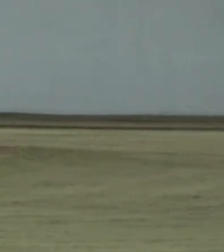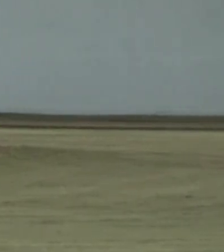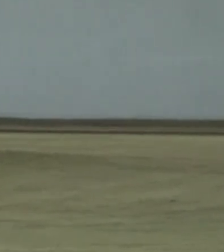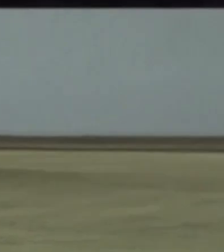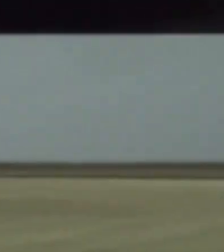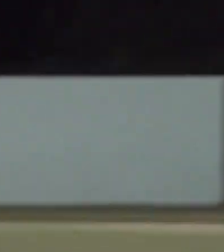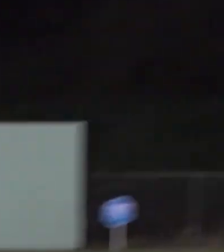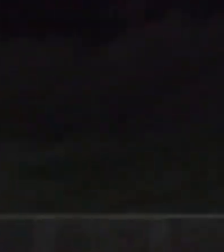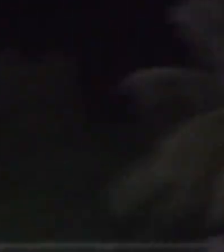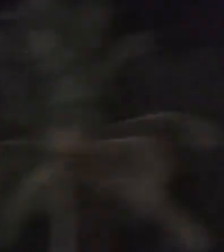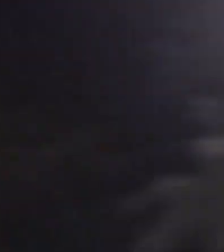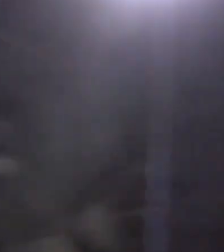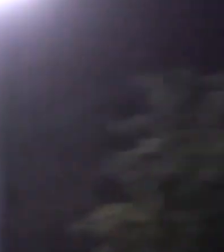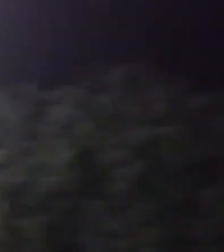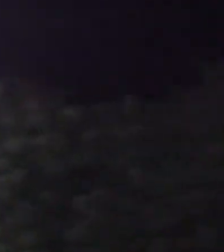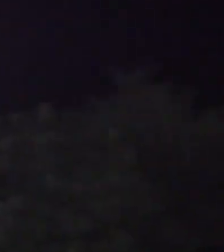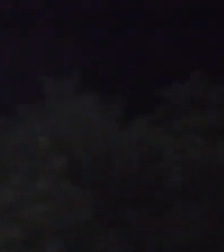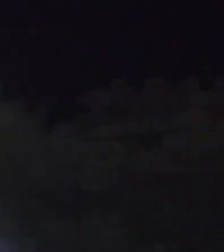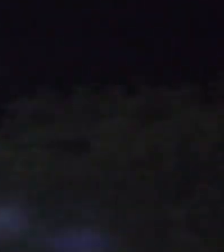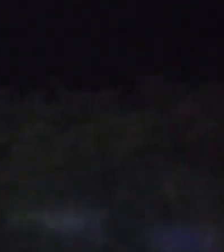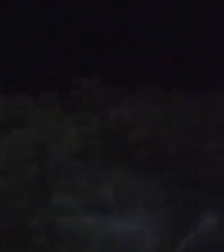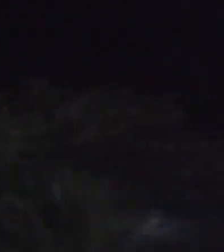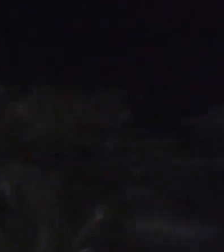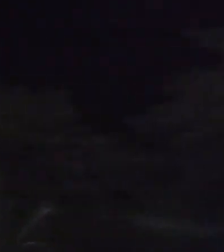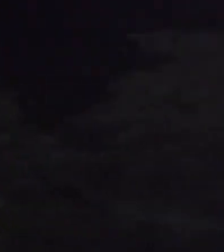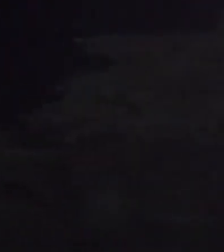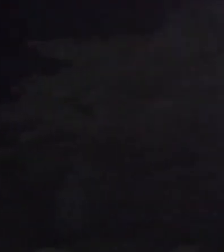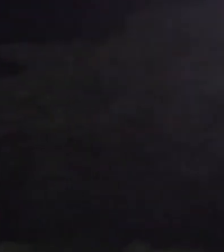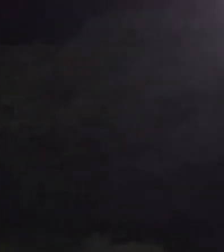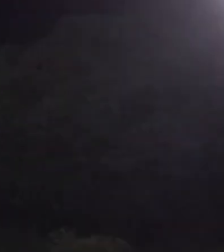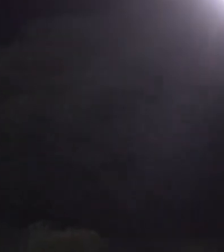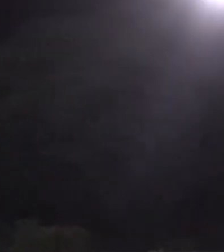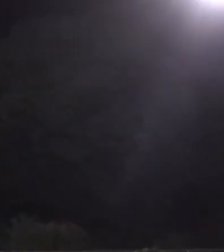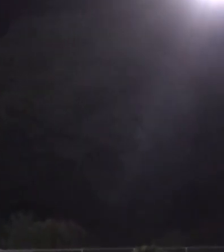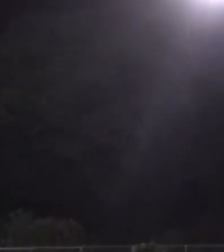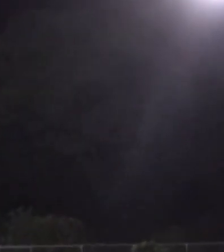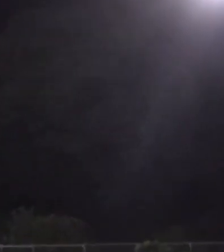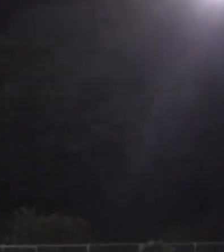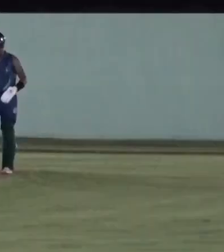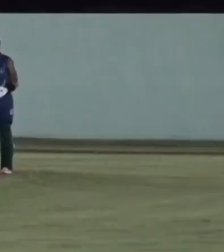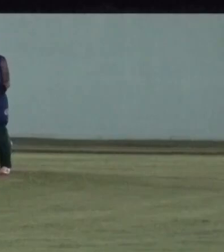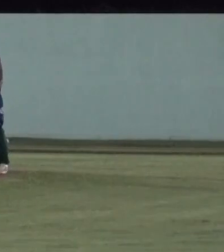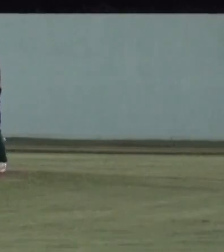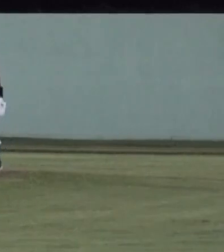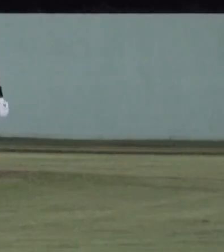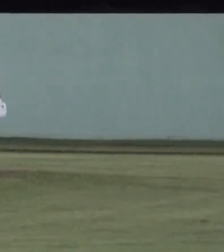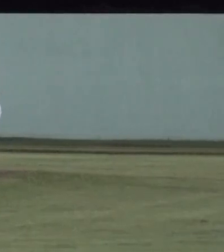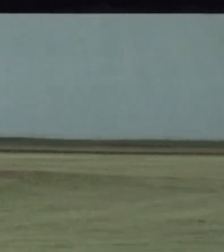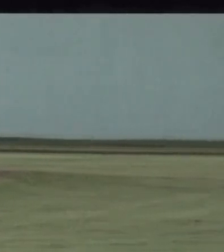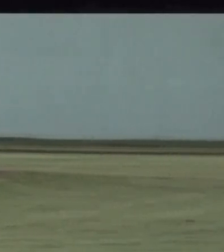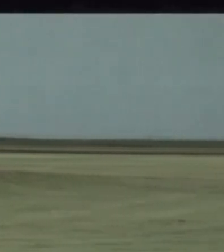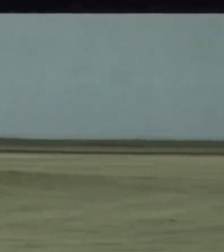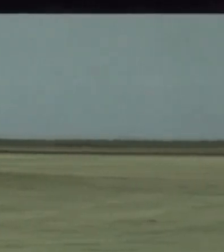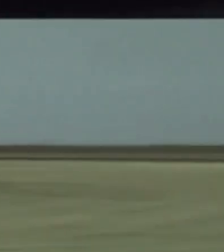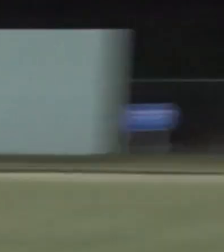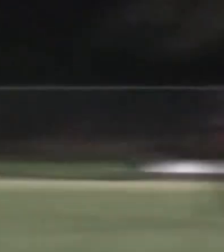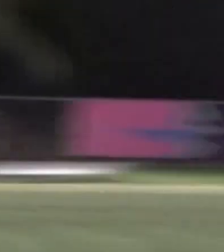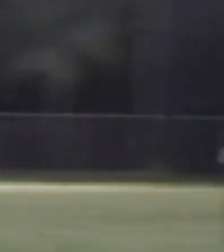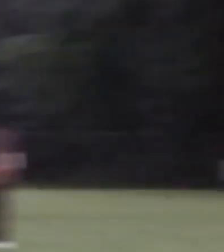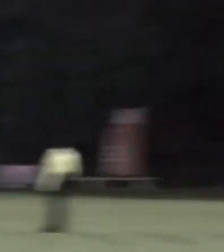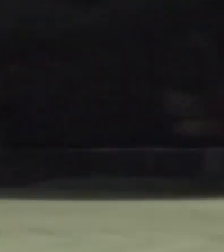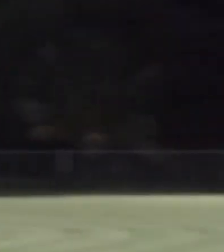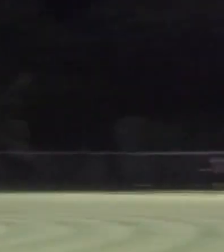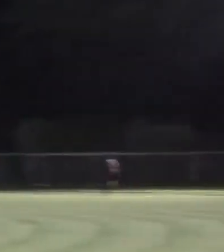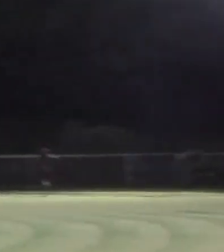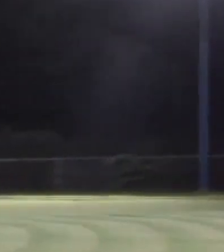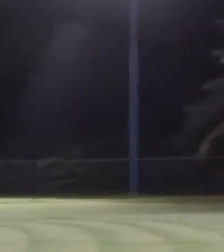struck on the night. Karim Cozier accounted for 3 of them. The first deposited over mid-wicket, but the cleanest was the second, which the